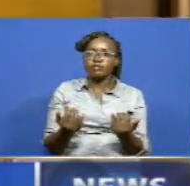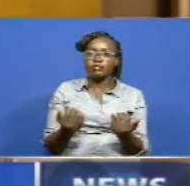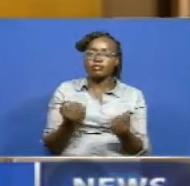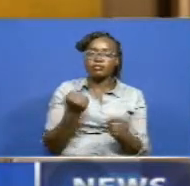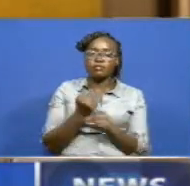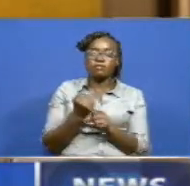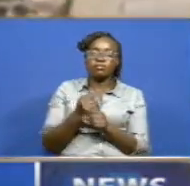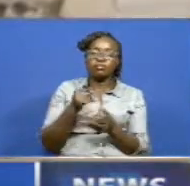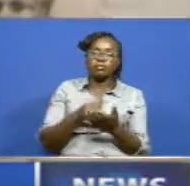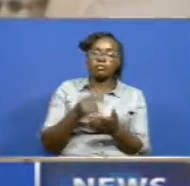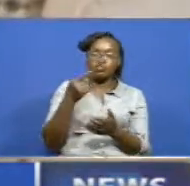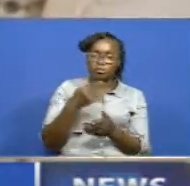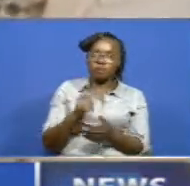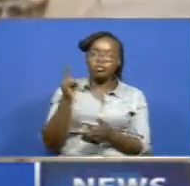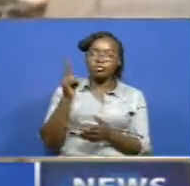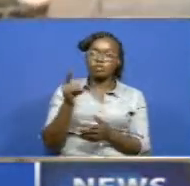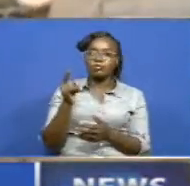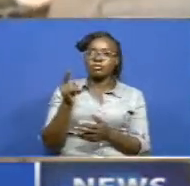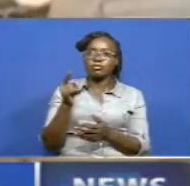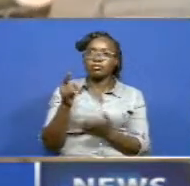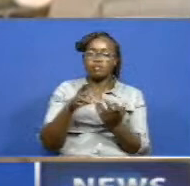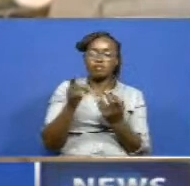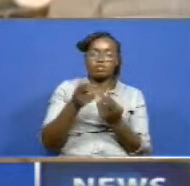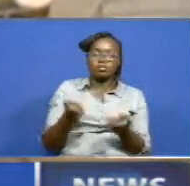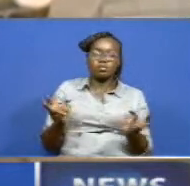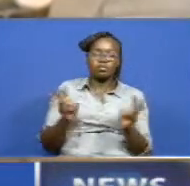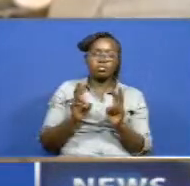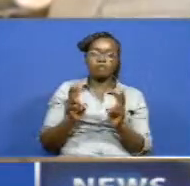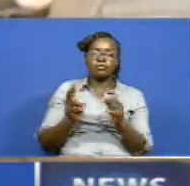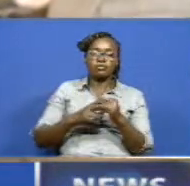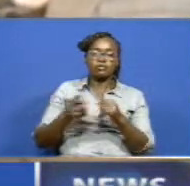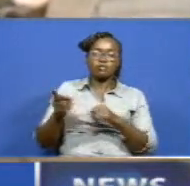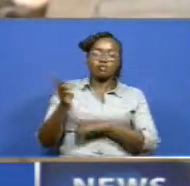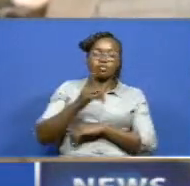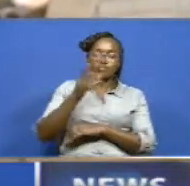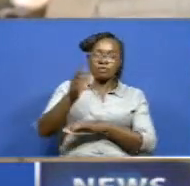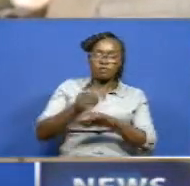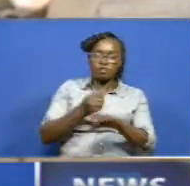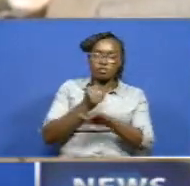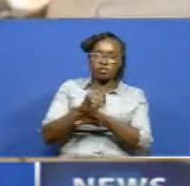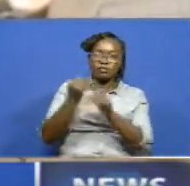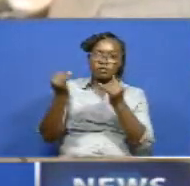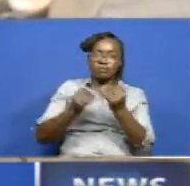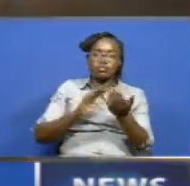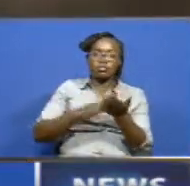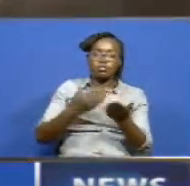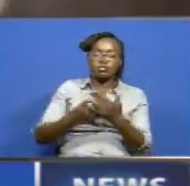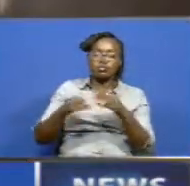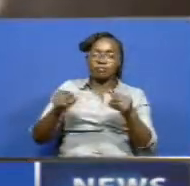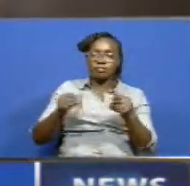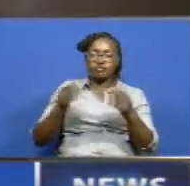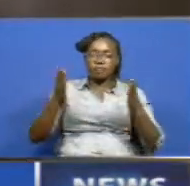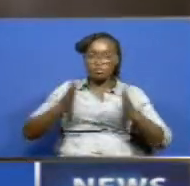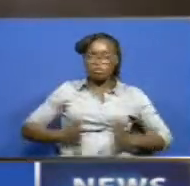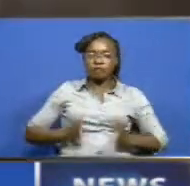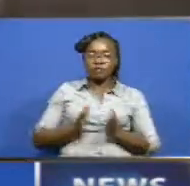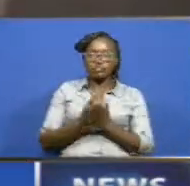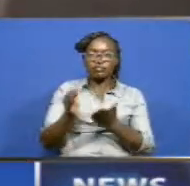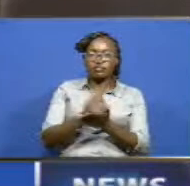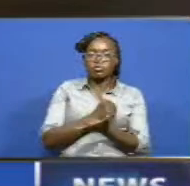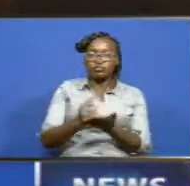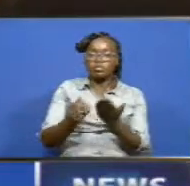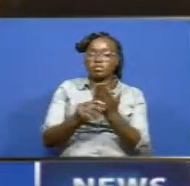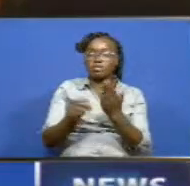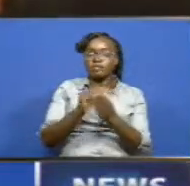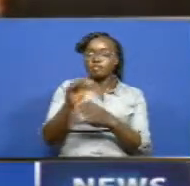it rightly. The selection panel shall within 7 days of its appointment invite application from qualified persons and publish the names of